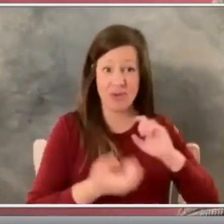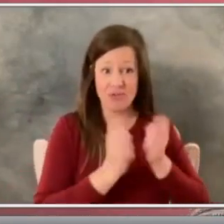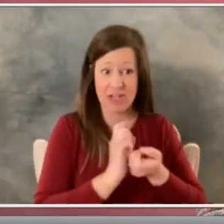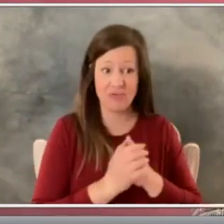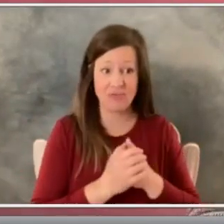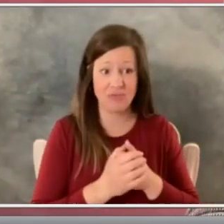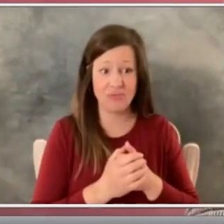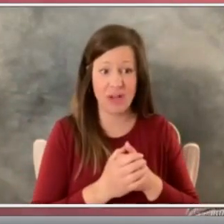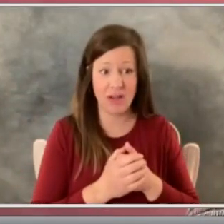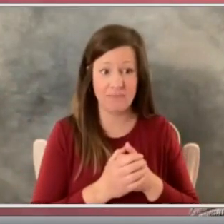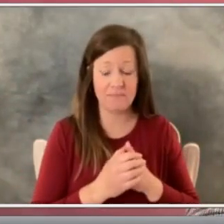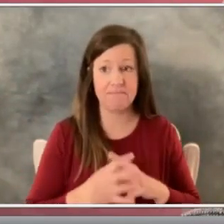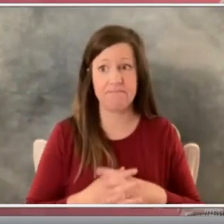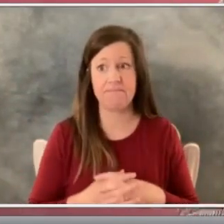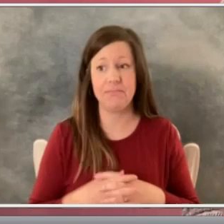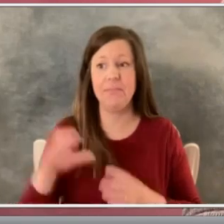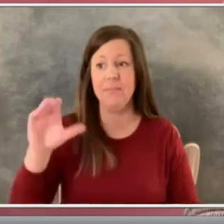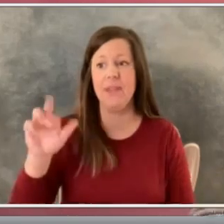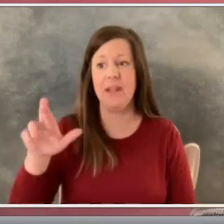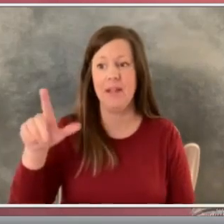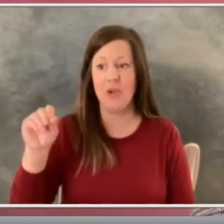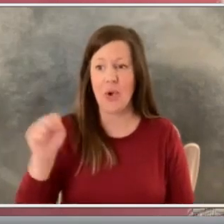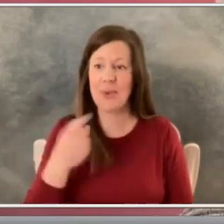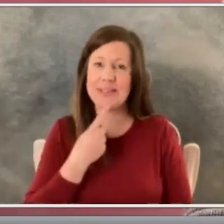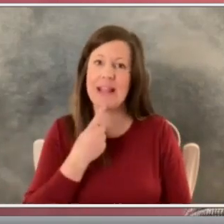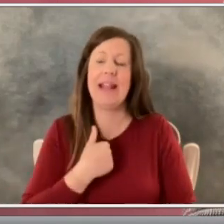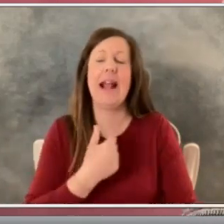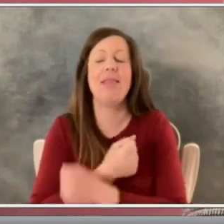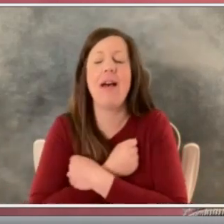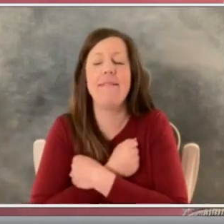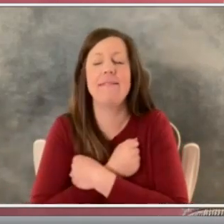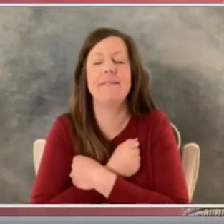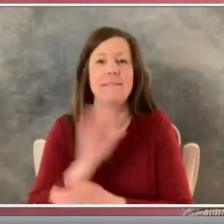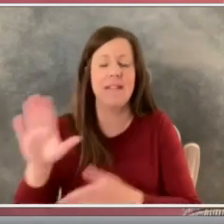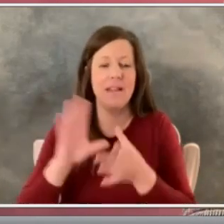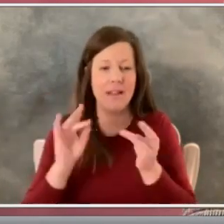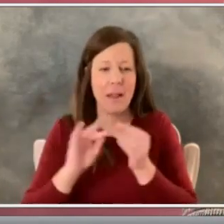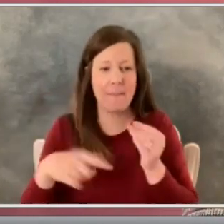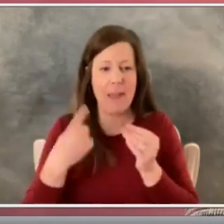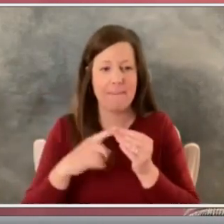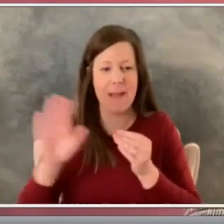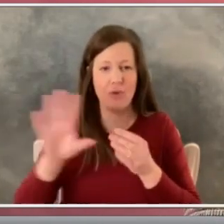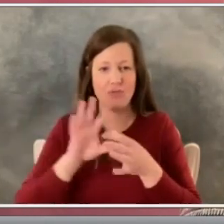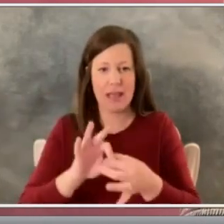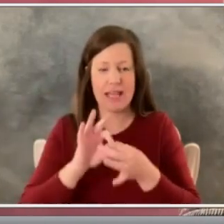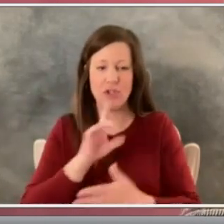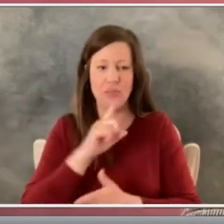You know, Carlos said, and I just love it, about your relationship deepen. That's